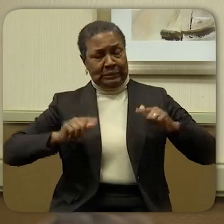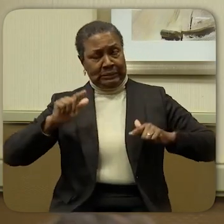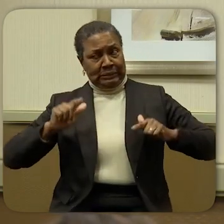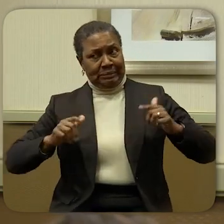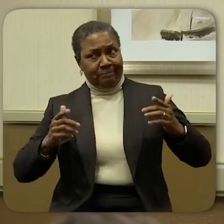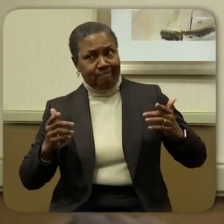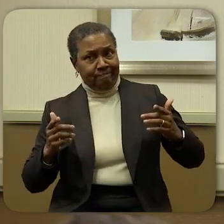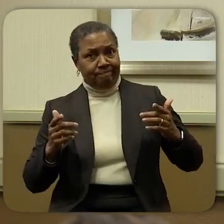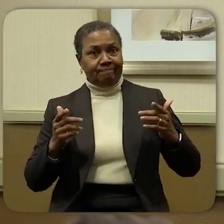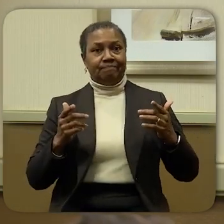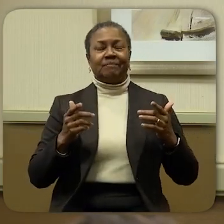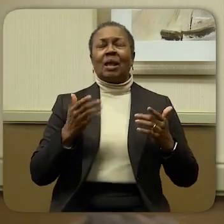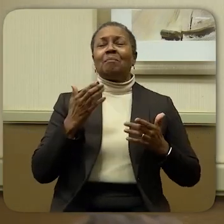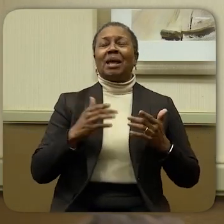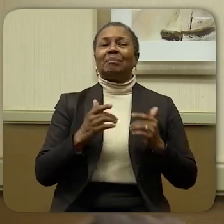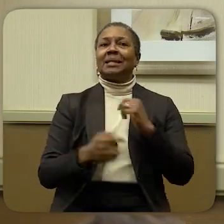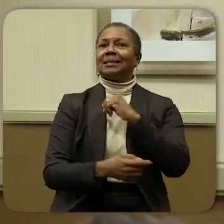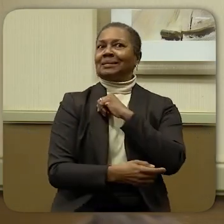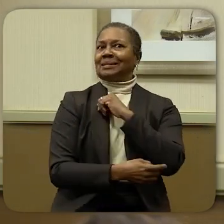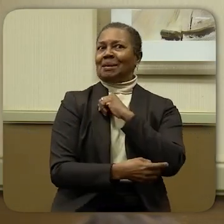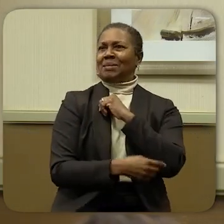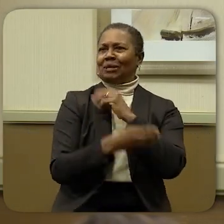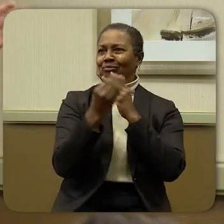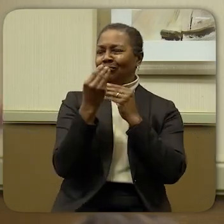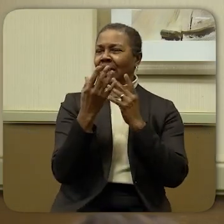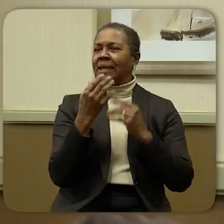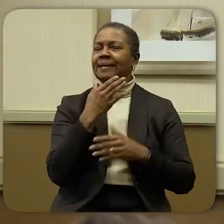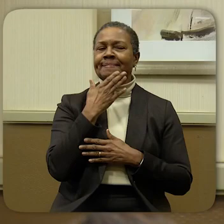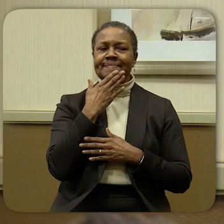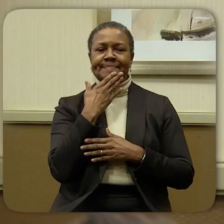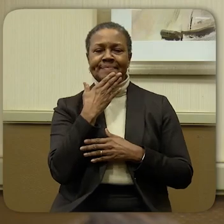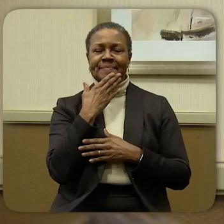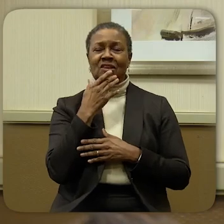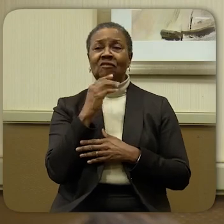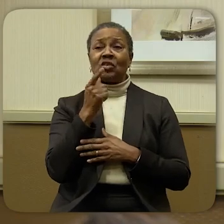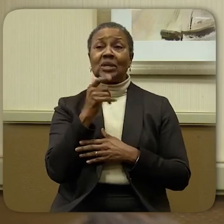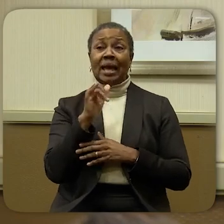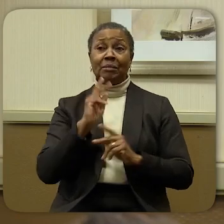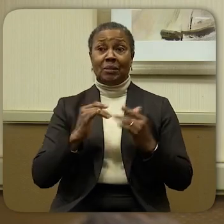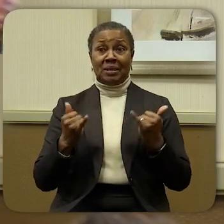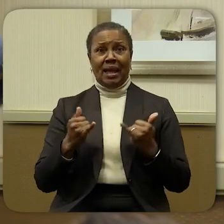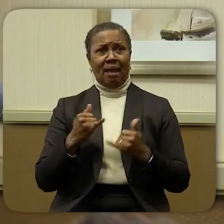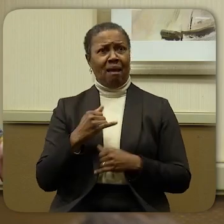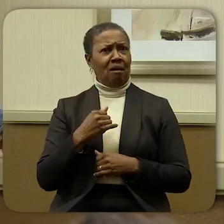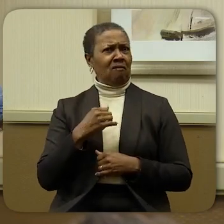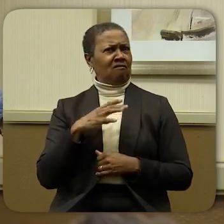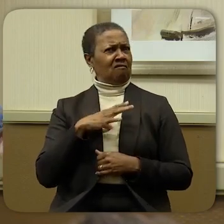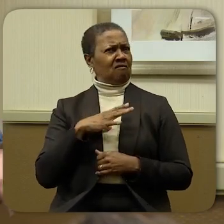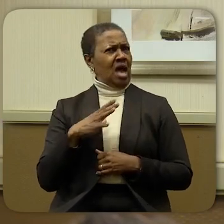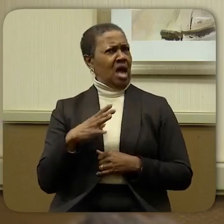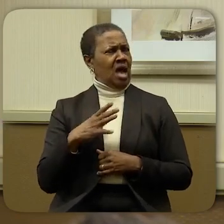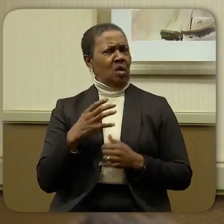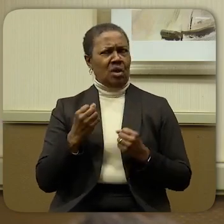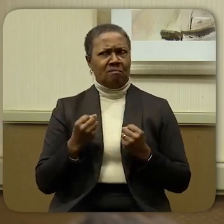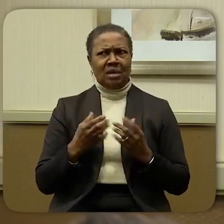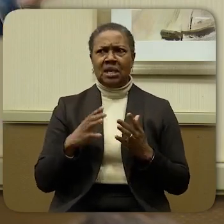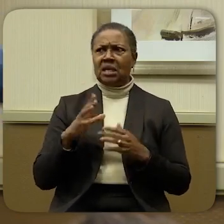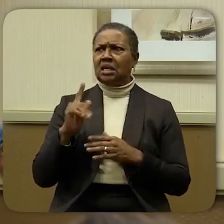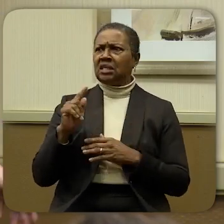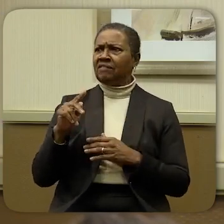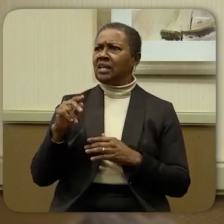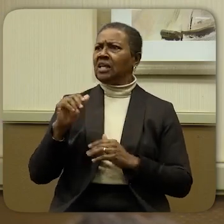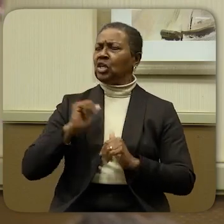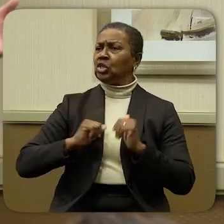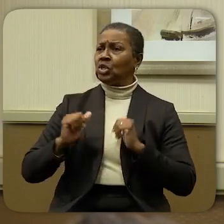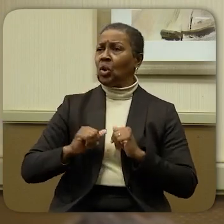it may be tempting to say, well, it's fine for gay people now. We have like a million TV shows and Glee was